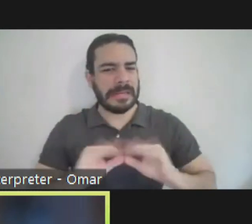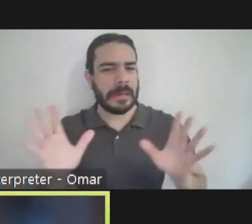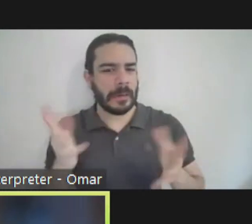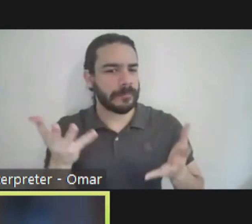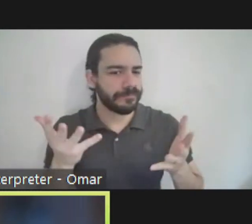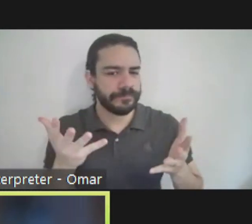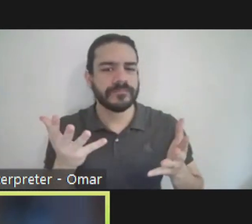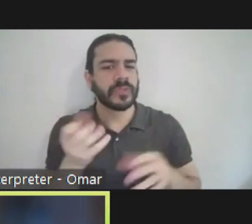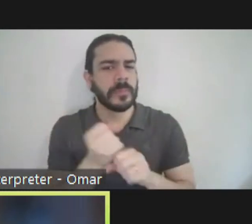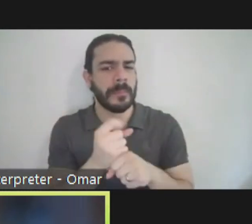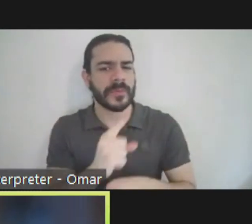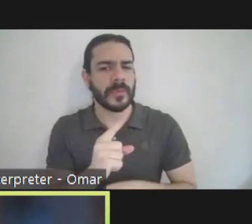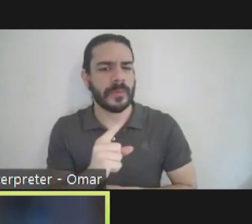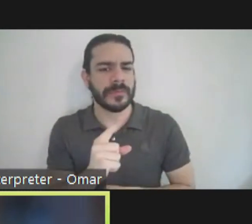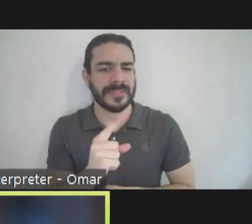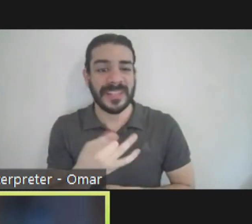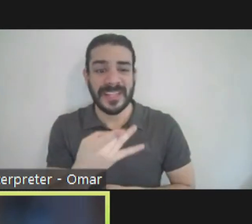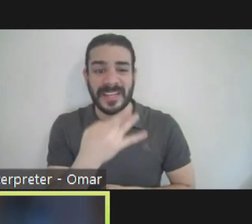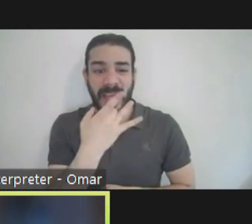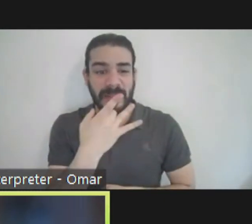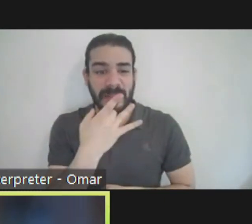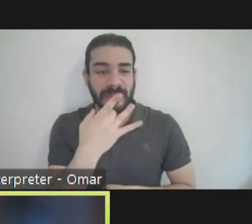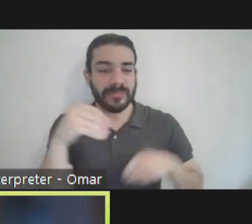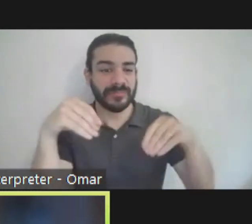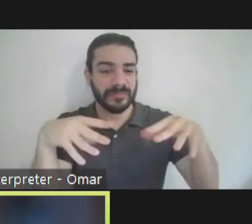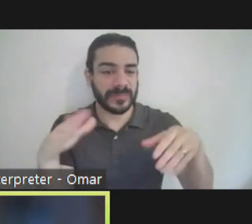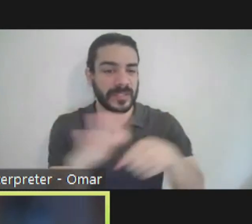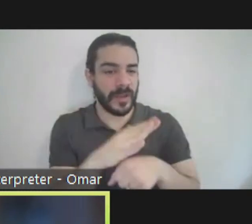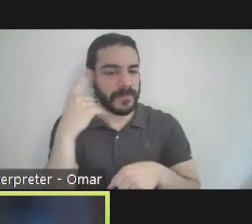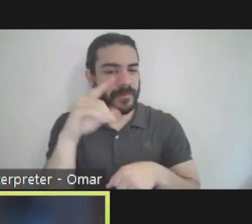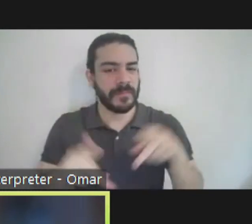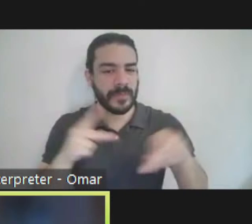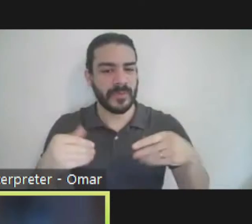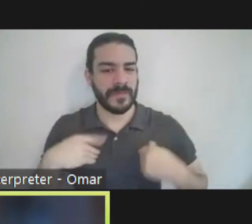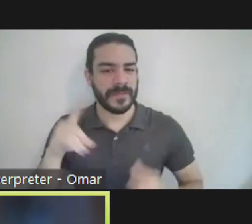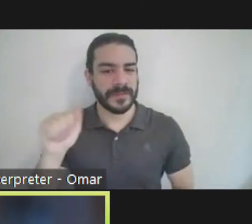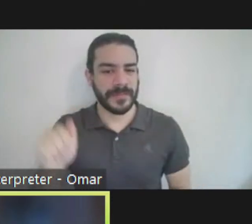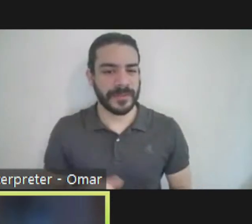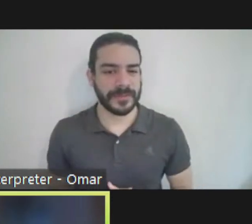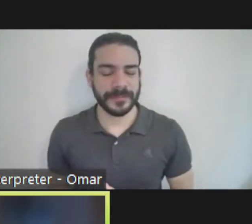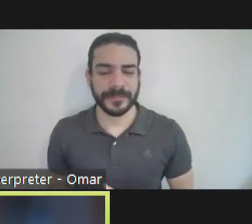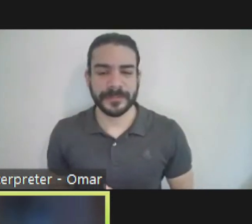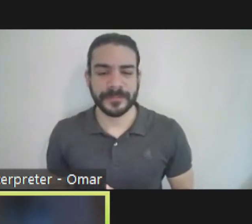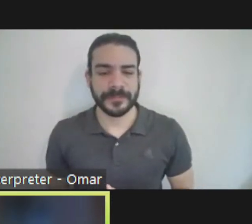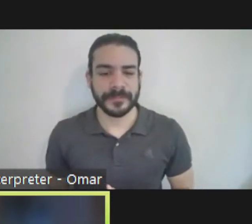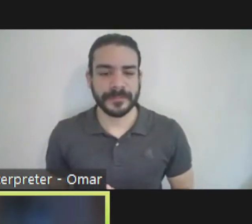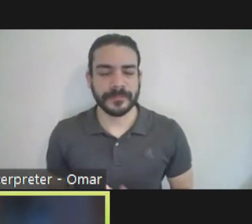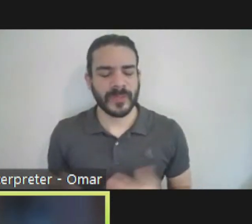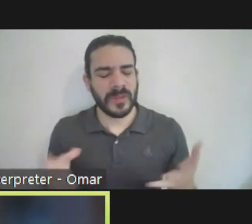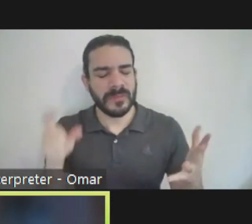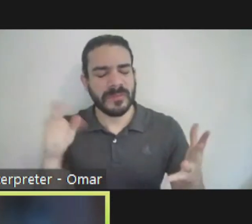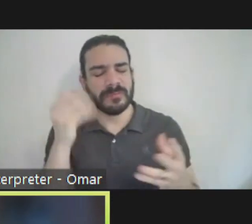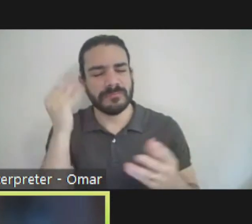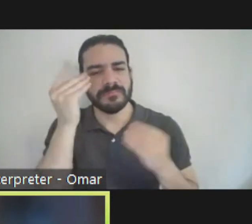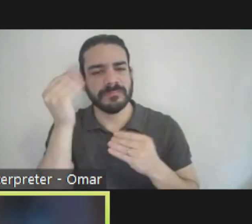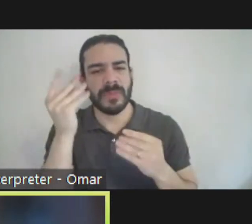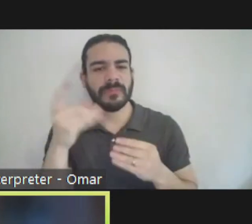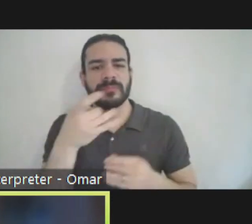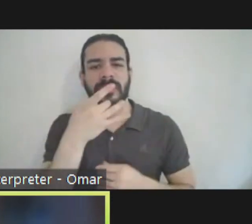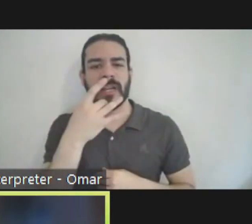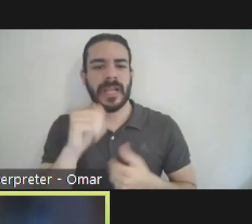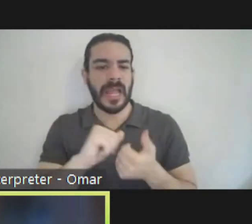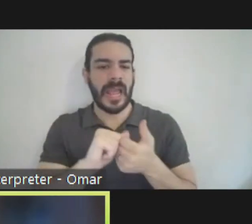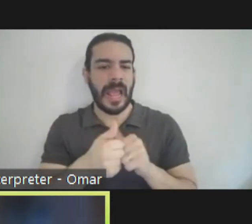ensure appropriately lit bus stops for people with disabilities. There also needs to be some consideration of how lighting interacts with